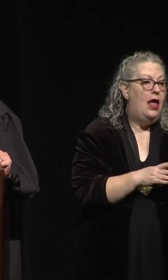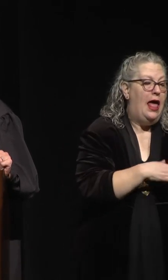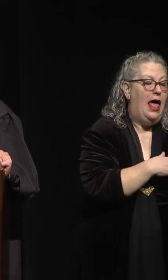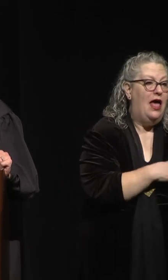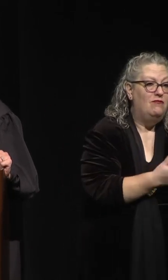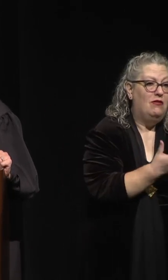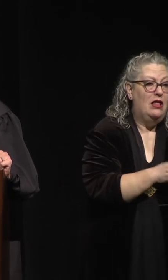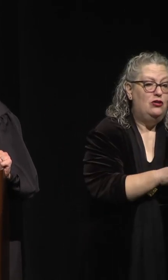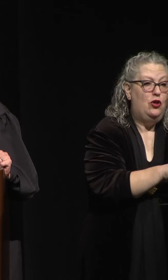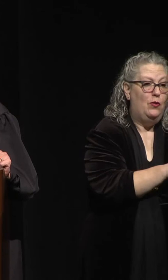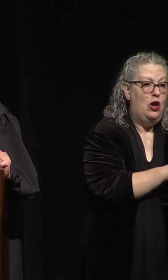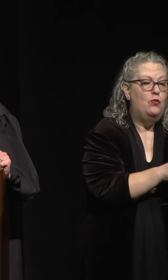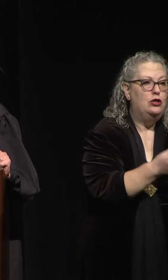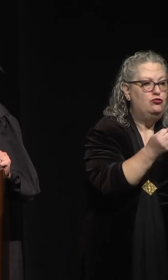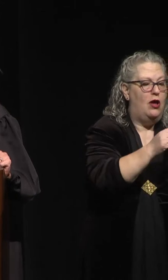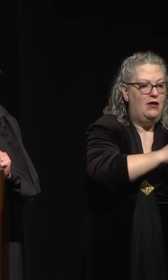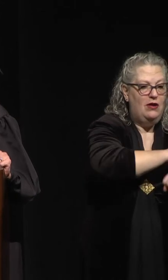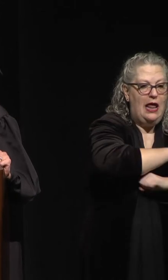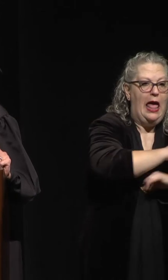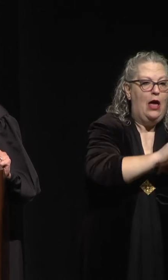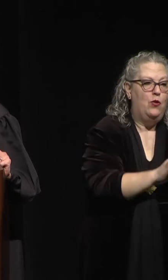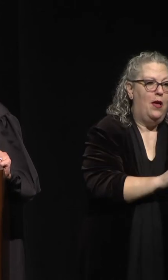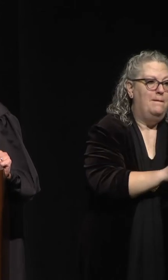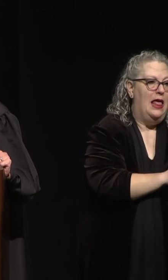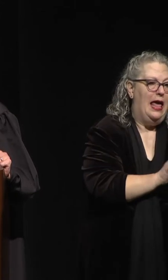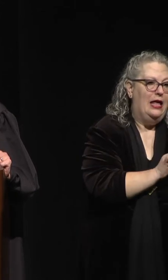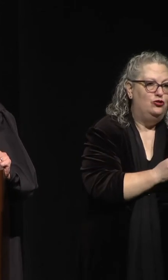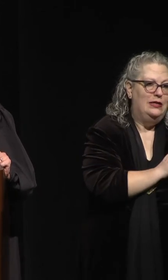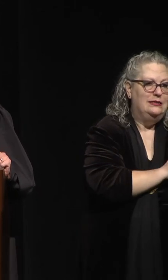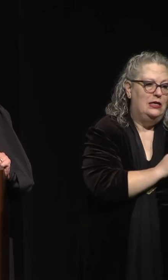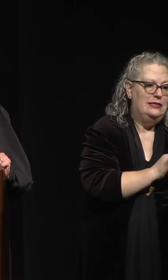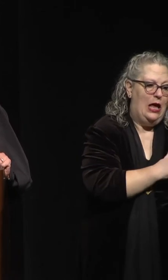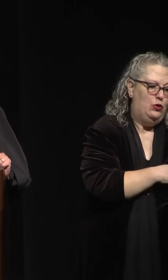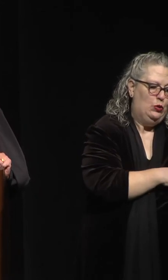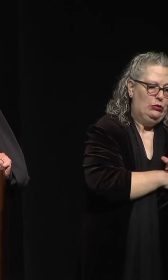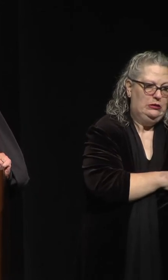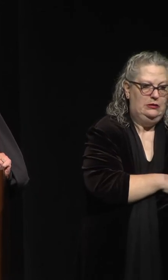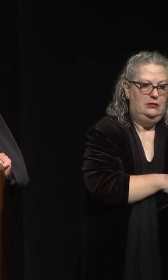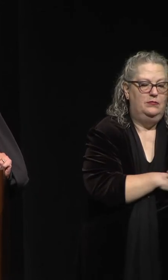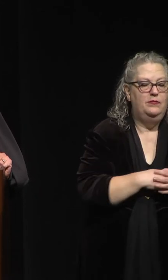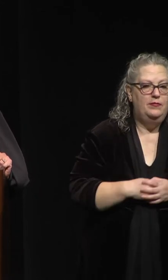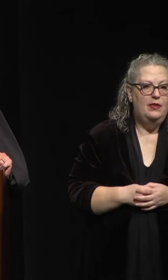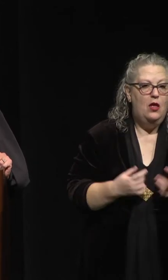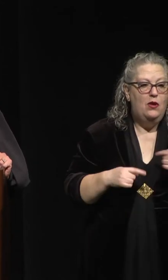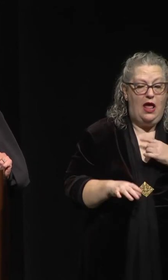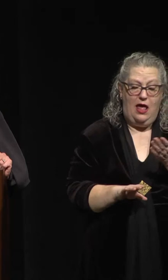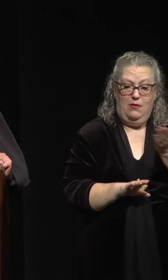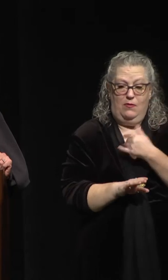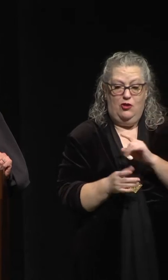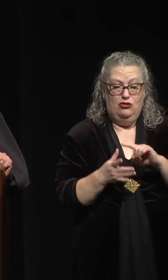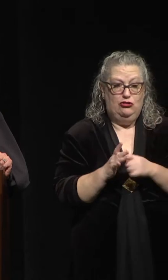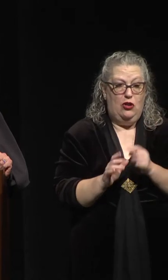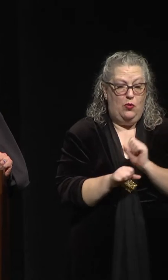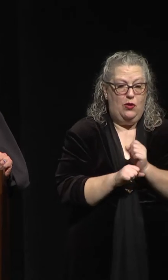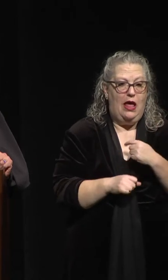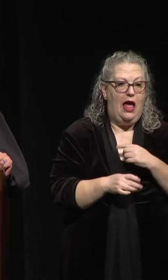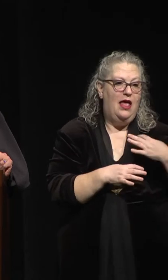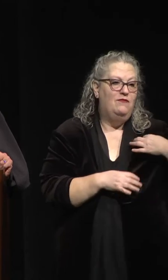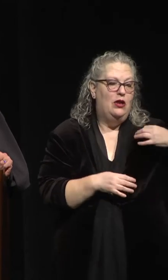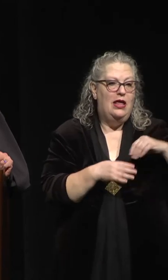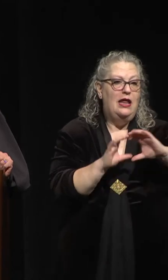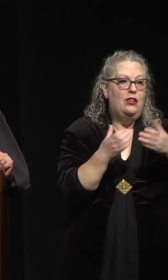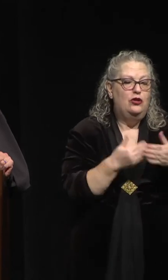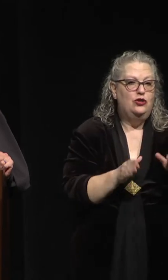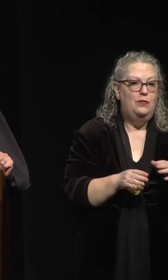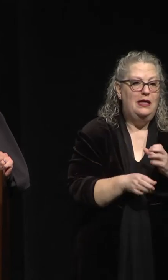with a strong foundation on how to apply your engineering skills. When I first started working, I volunteered in